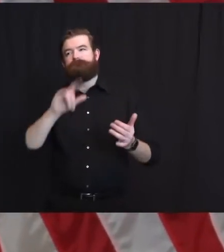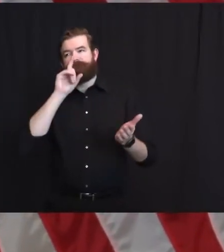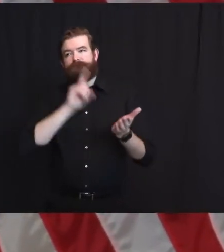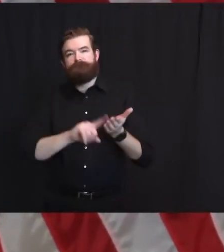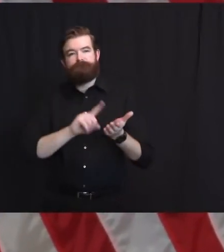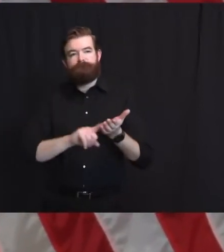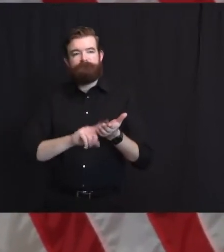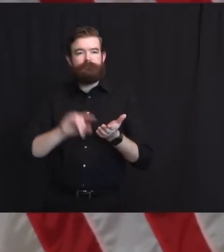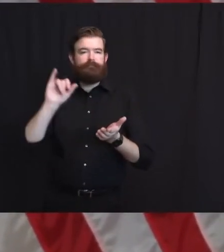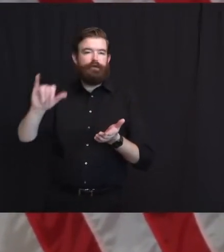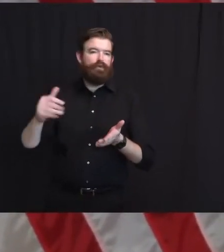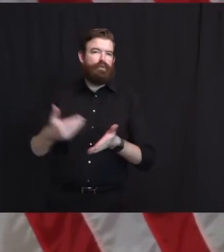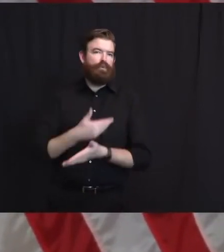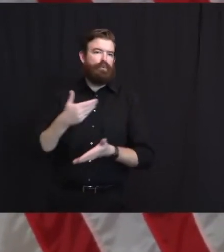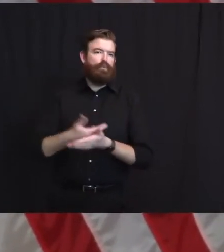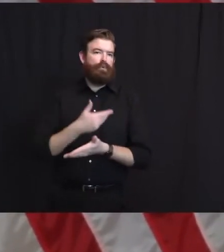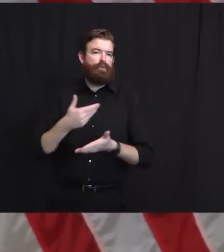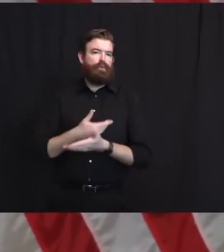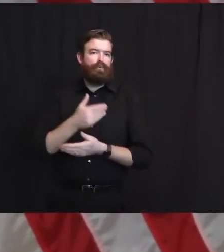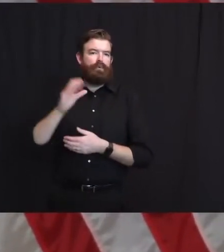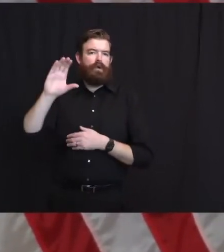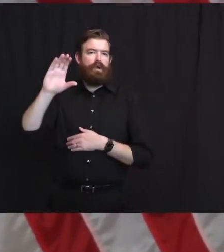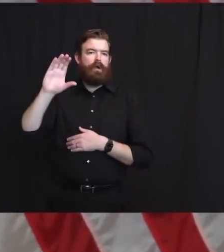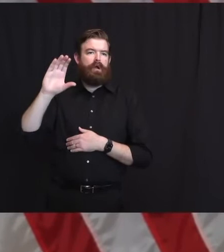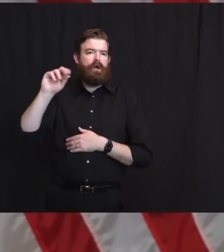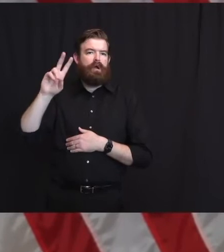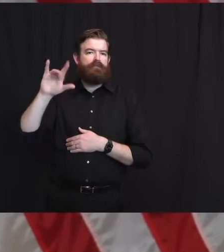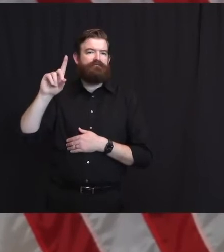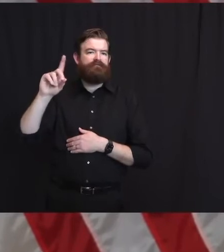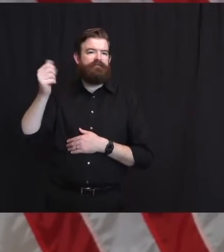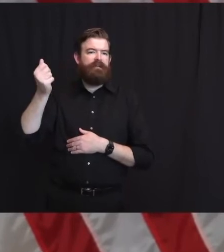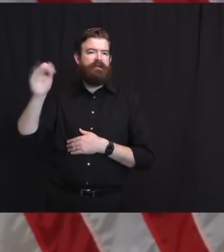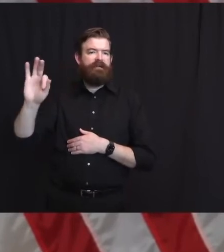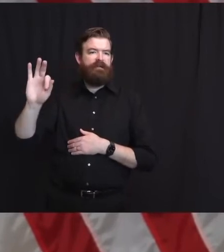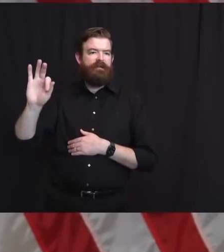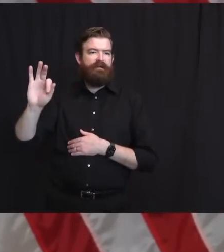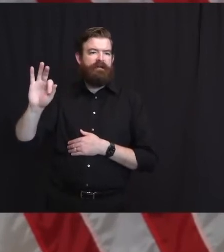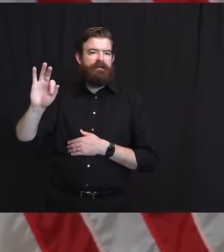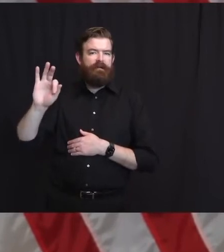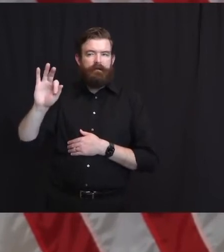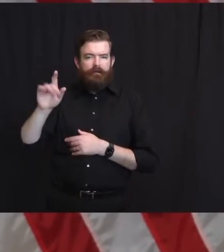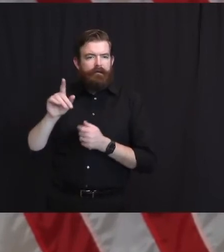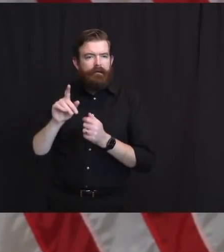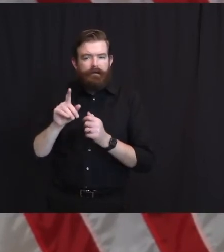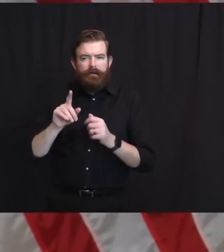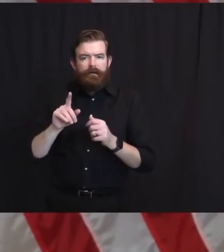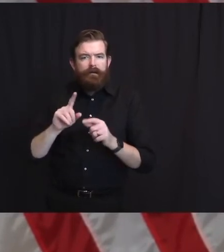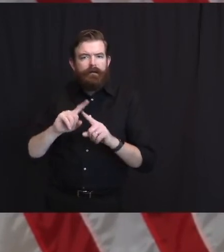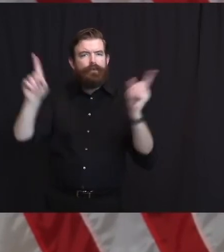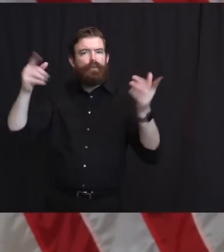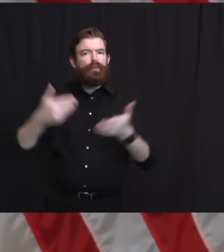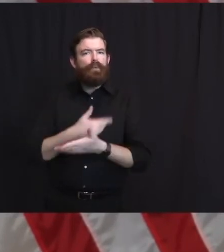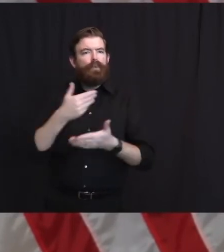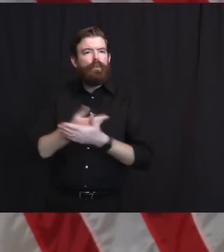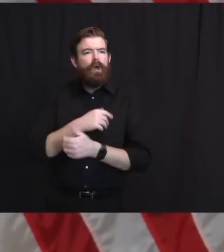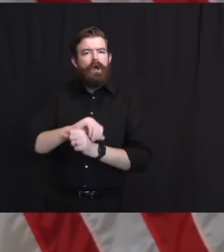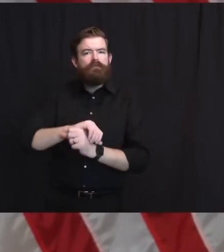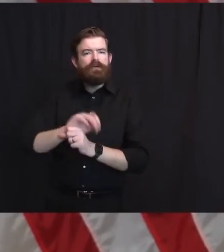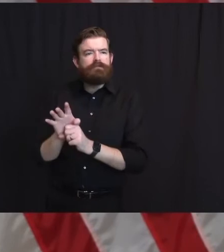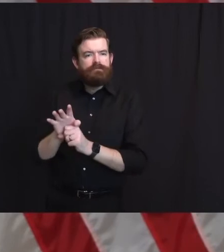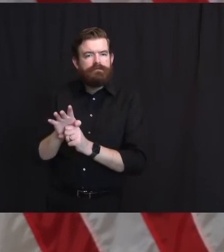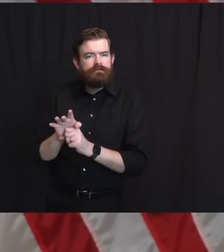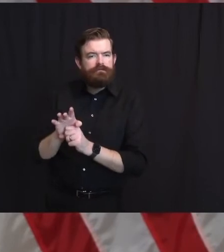variant. We understand that there might be some, we know that mutations are happening all the time with this virus as with other